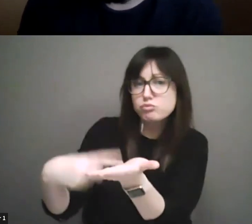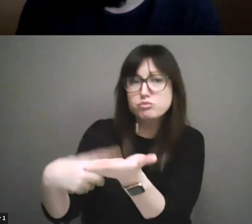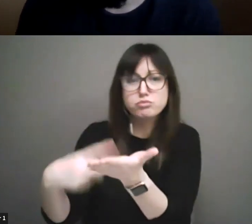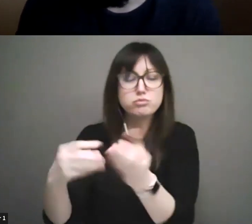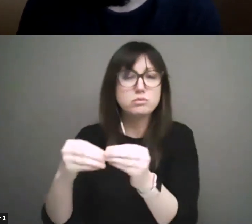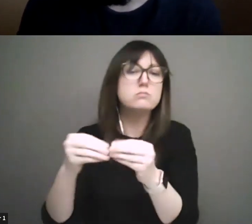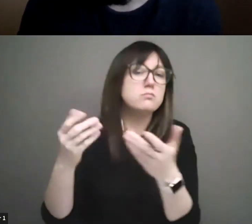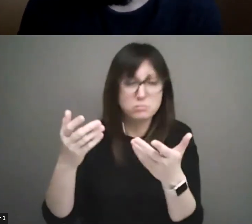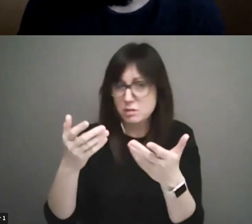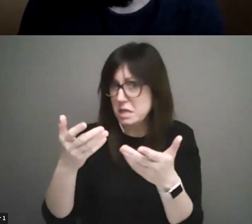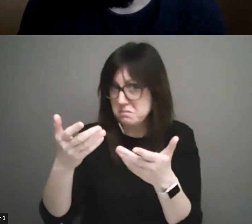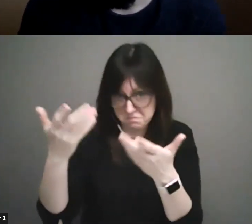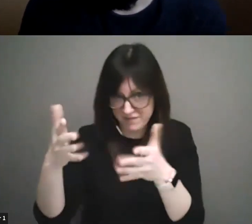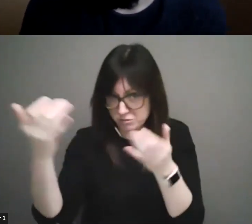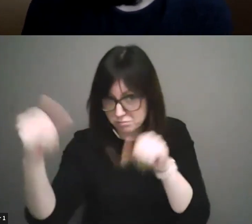video.